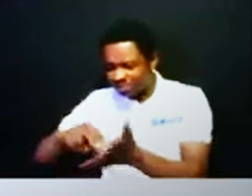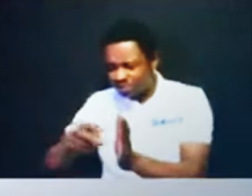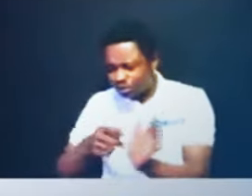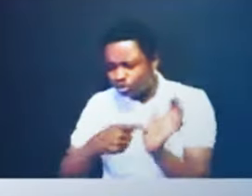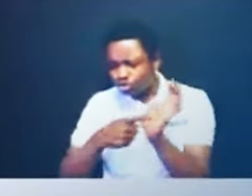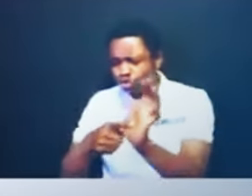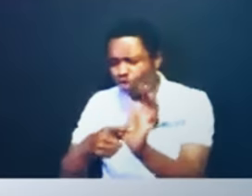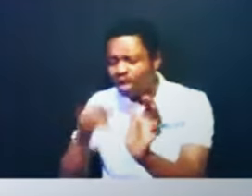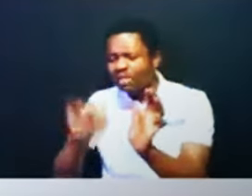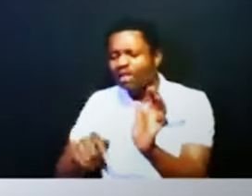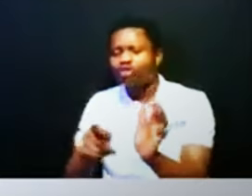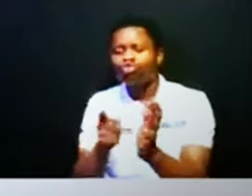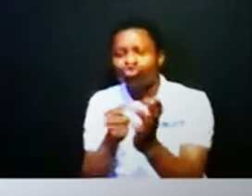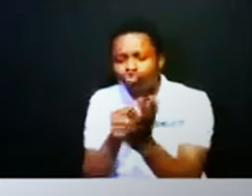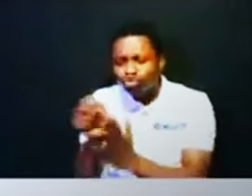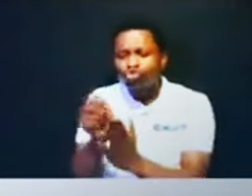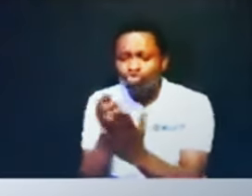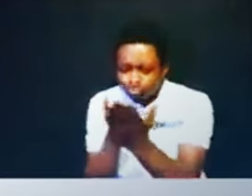Or